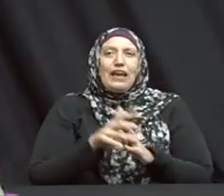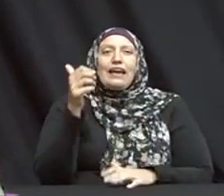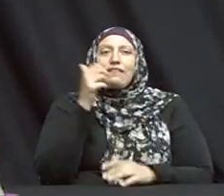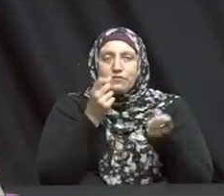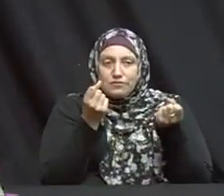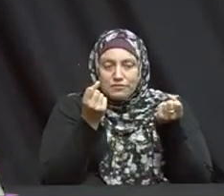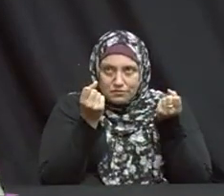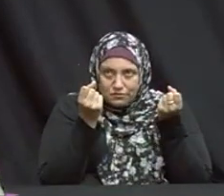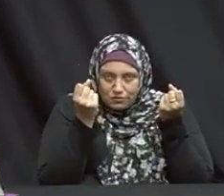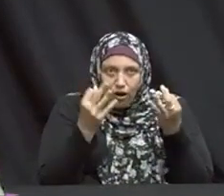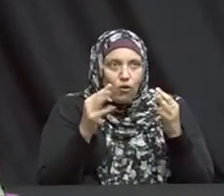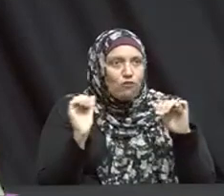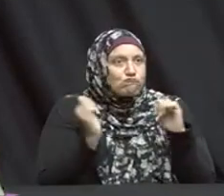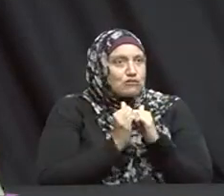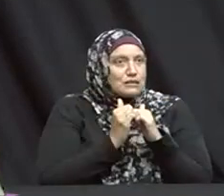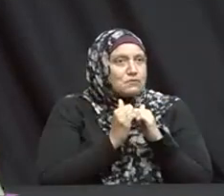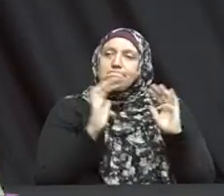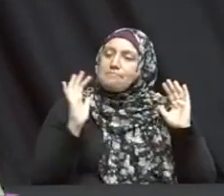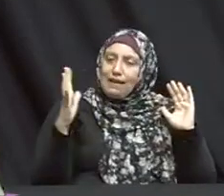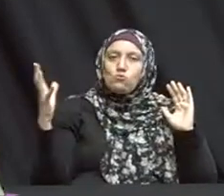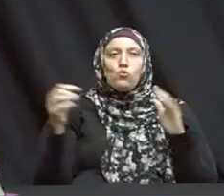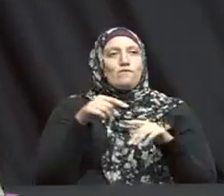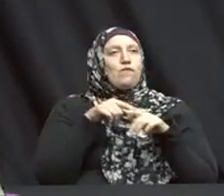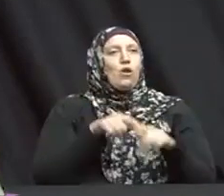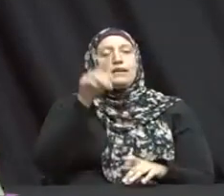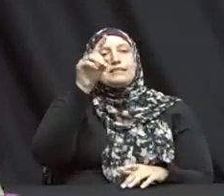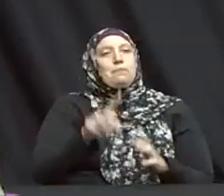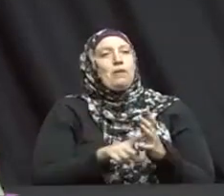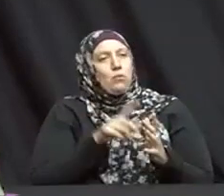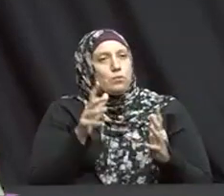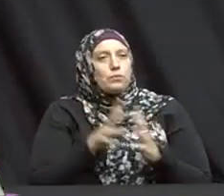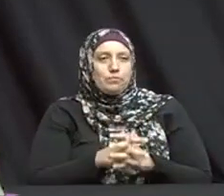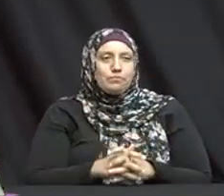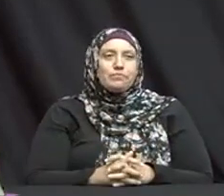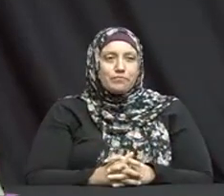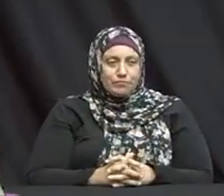then the law of inheritance will be executed.